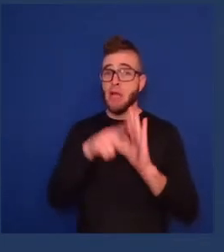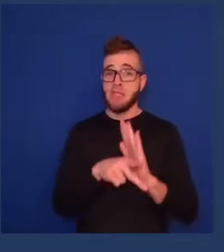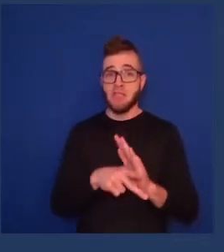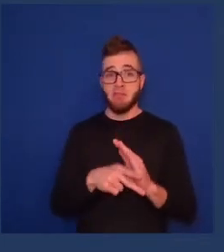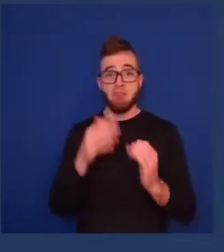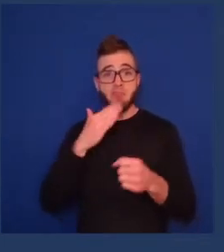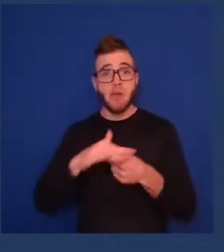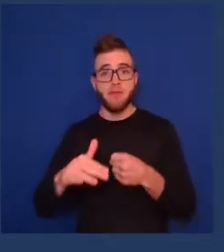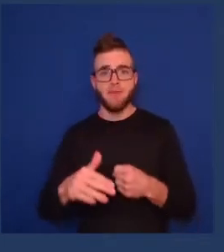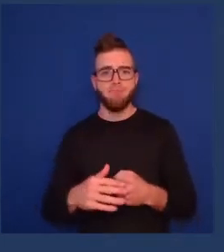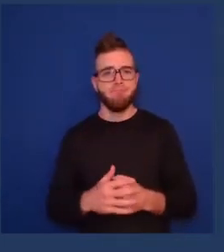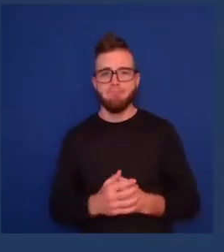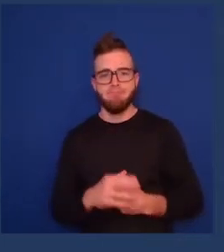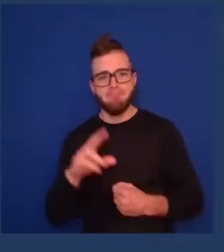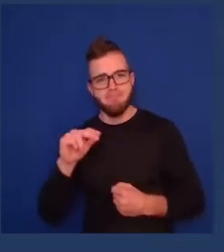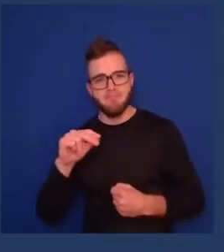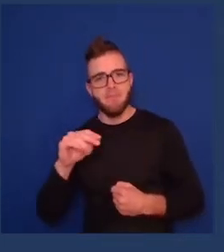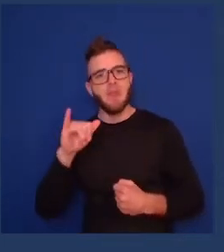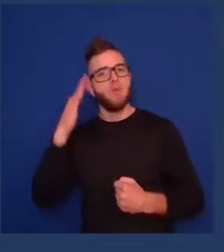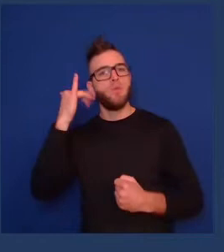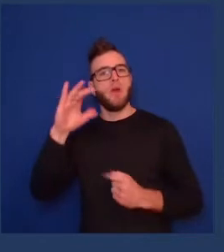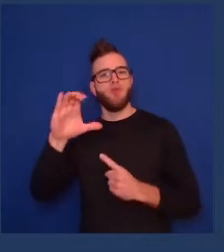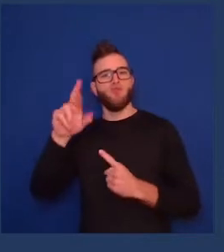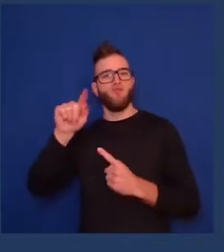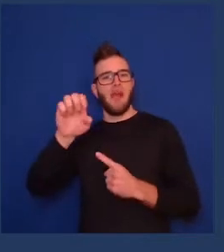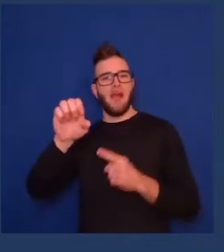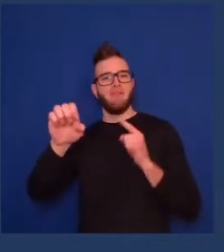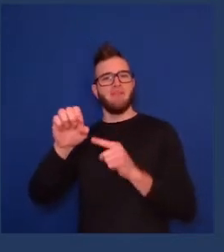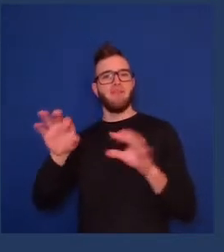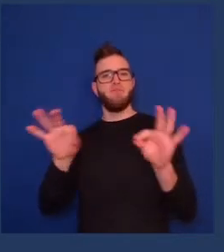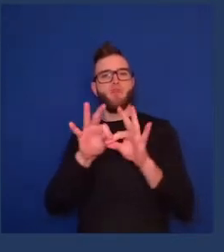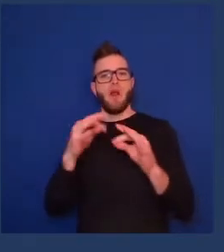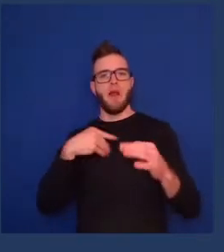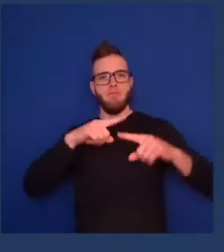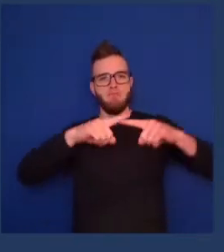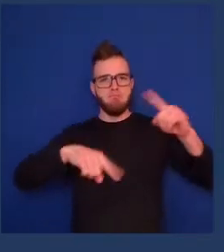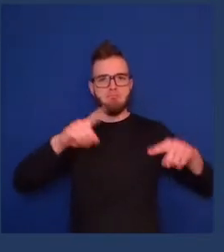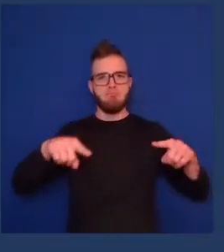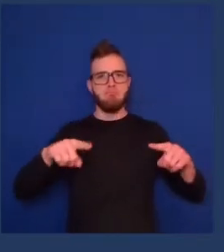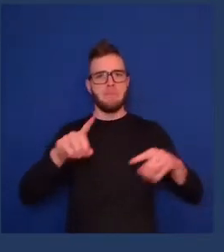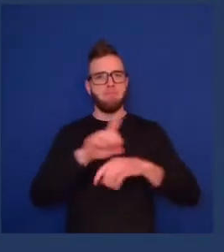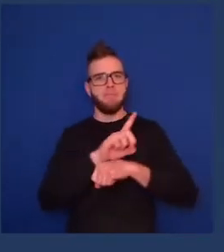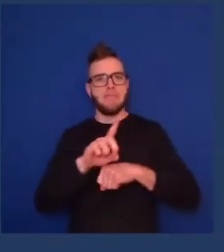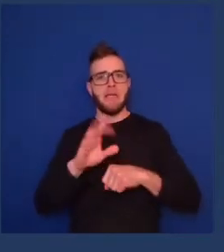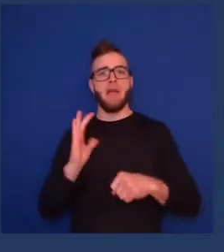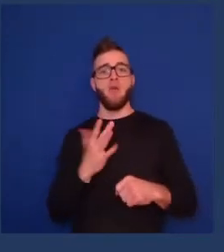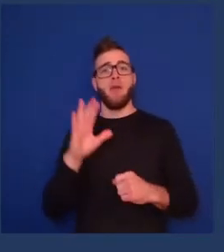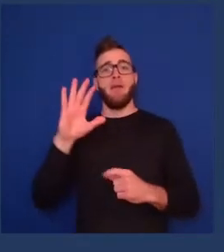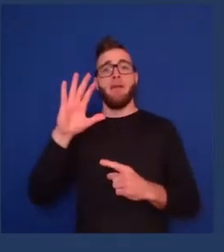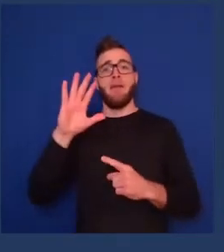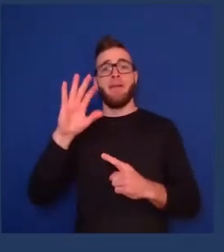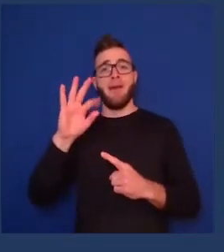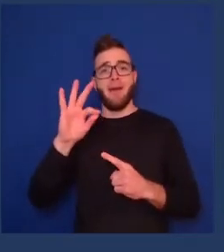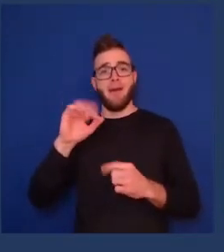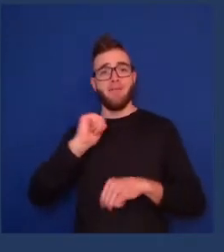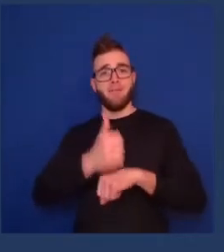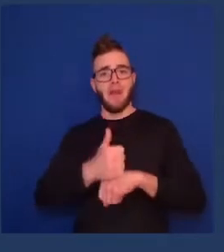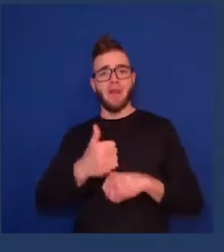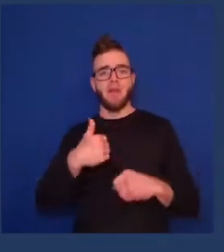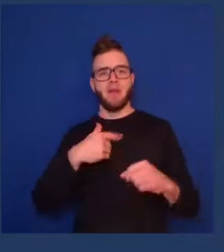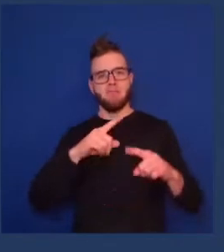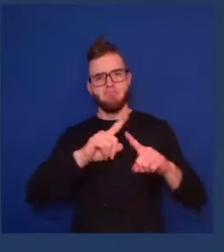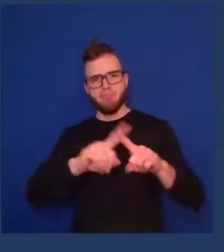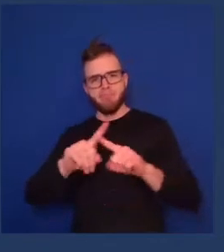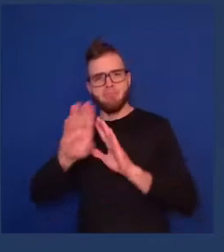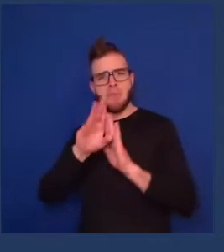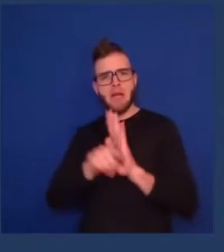that technology alone and policy alone are both not enough. And that's why it's so important that CREATE is multidisciplinary. And our 9 founders